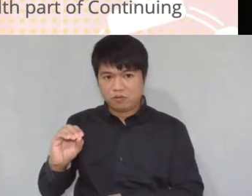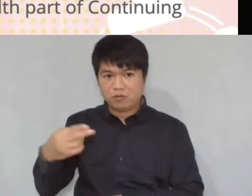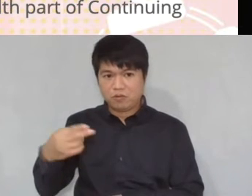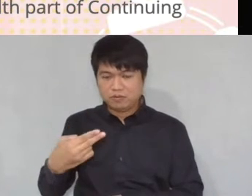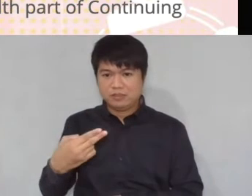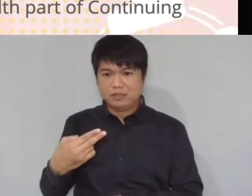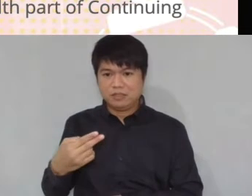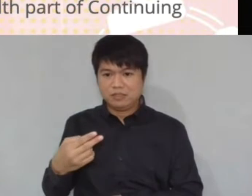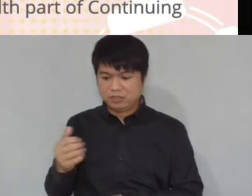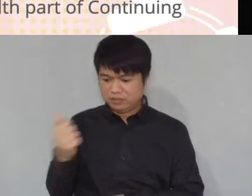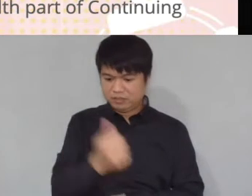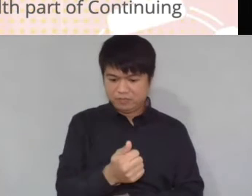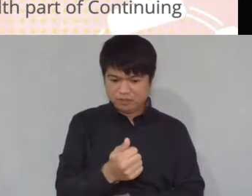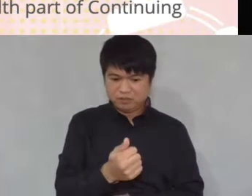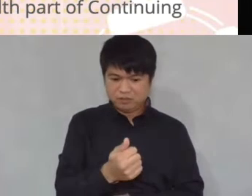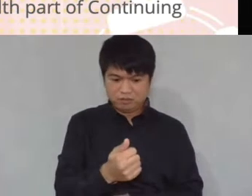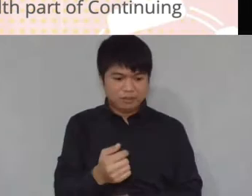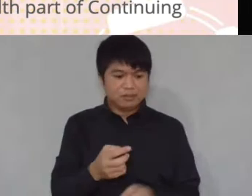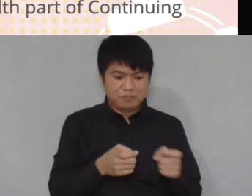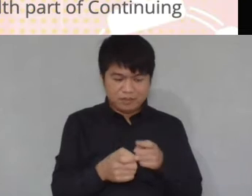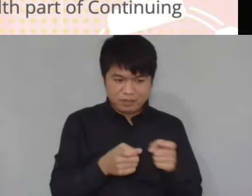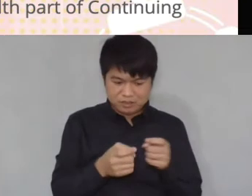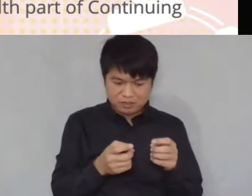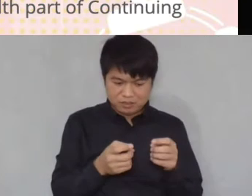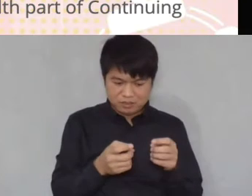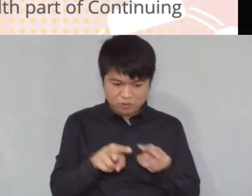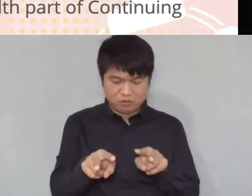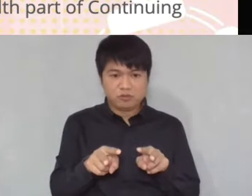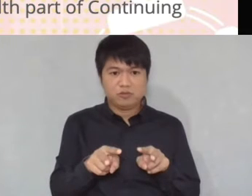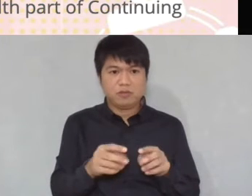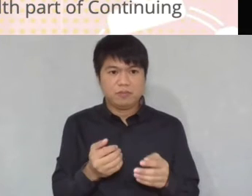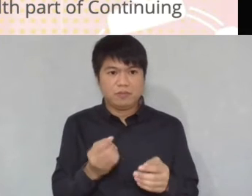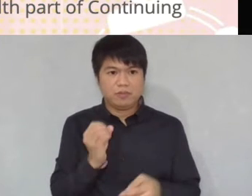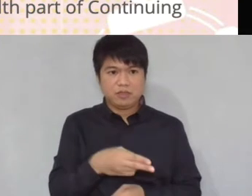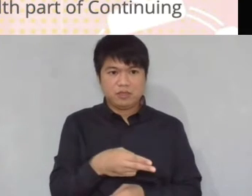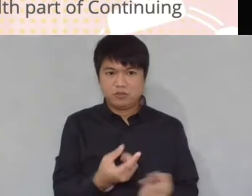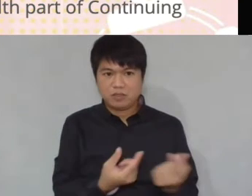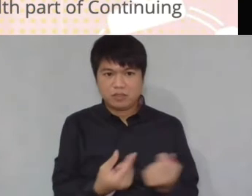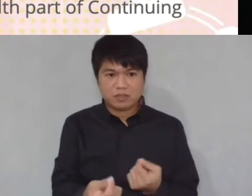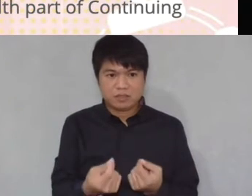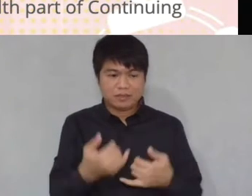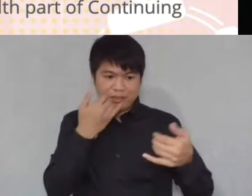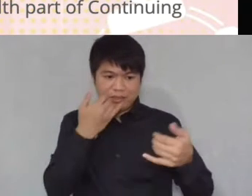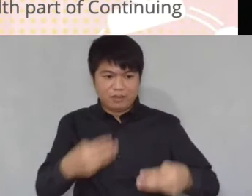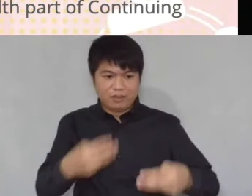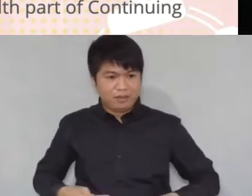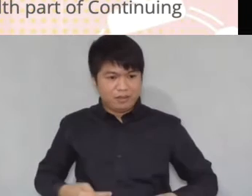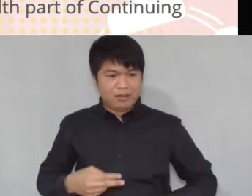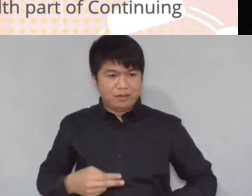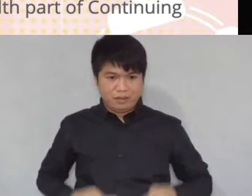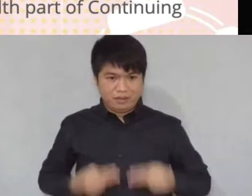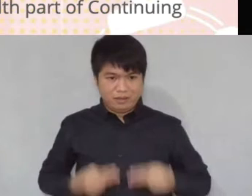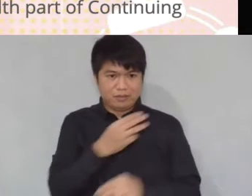body designated to manage and monitor the implementation of telehealth services. So here, the coordination role of